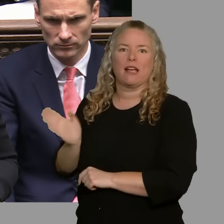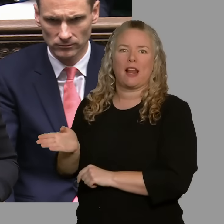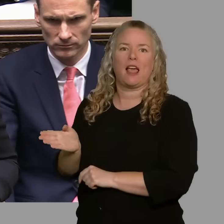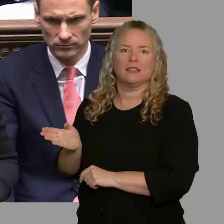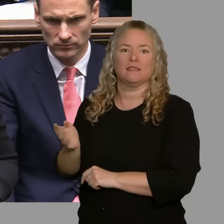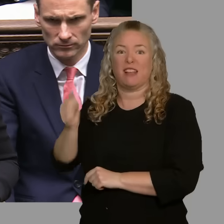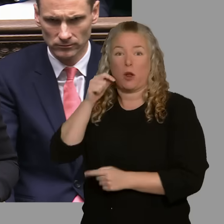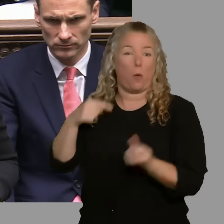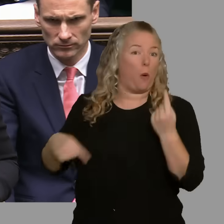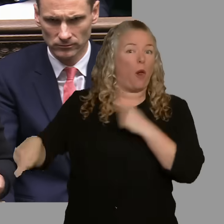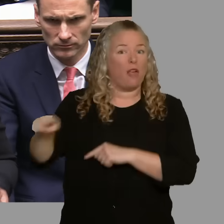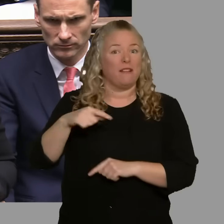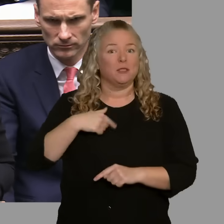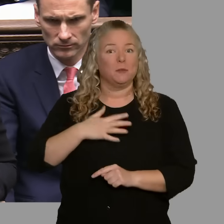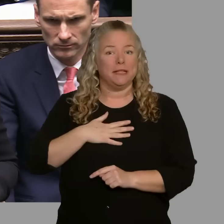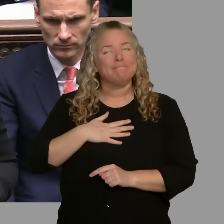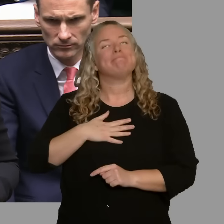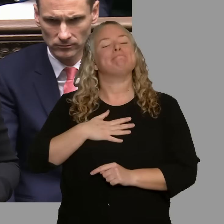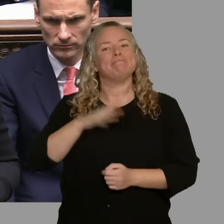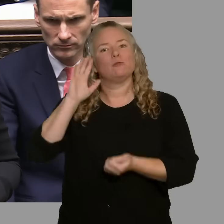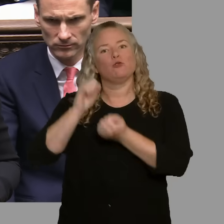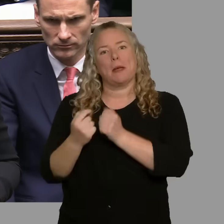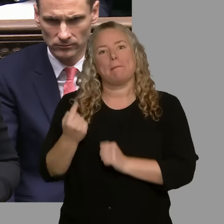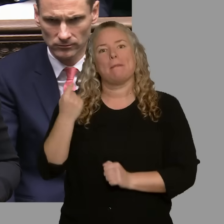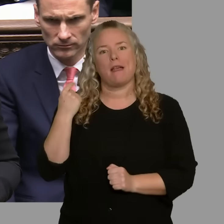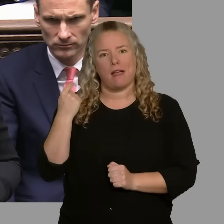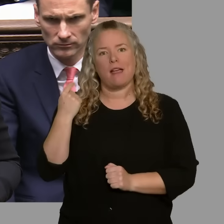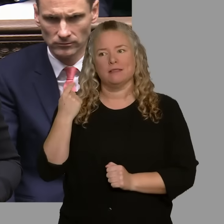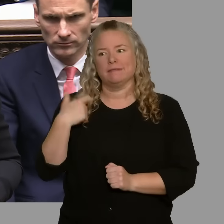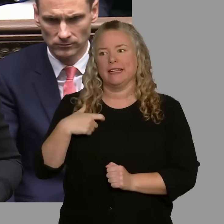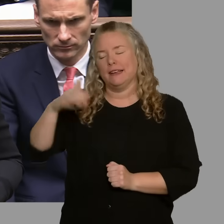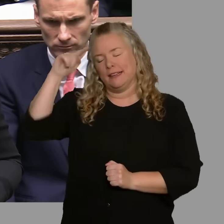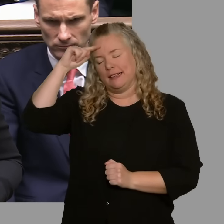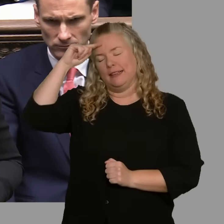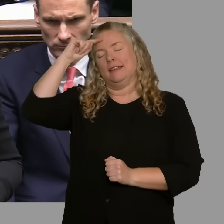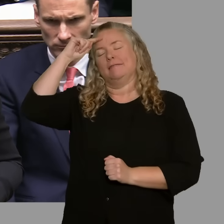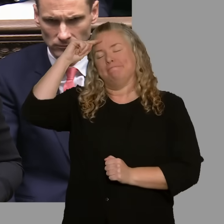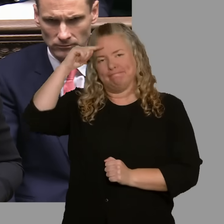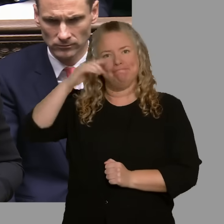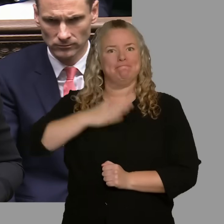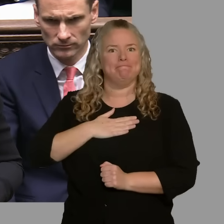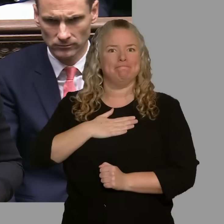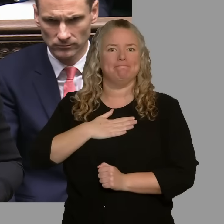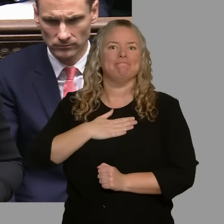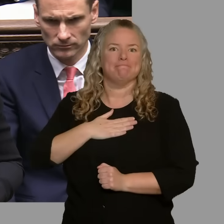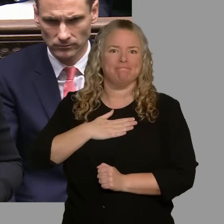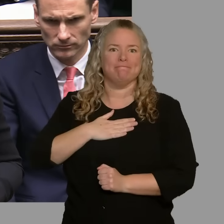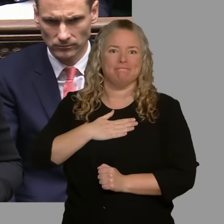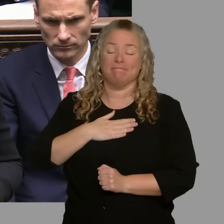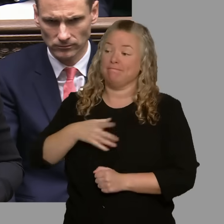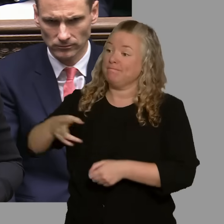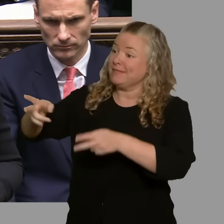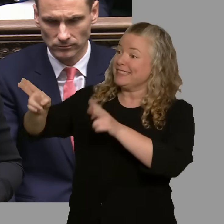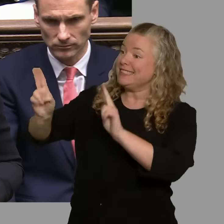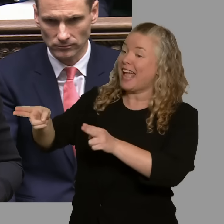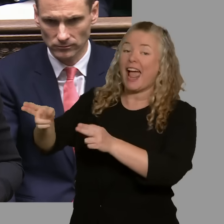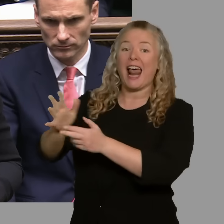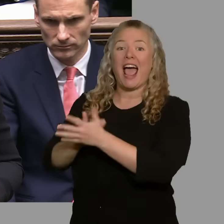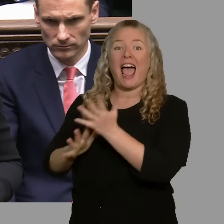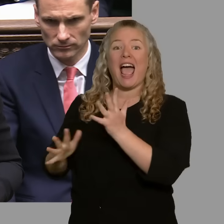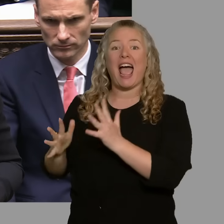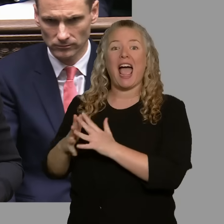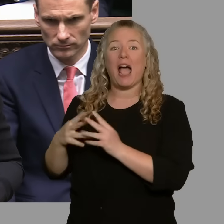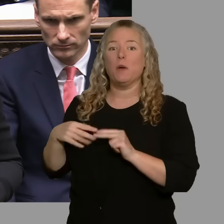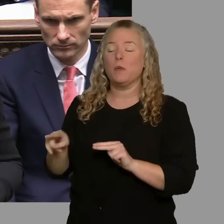that the security of members and this Parliament is paramount. So it concerns us all that the case against